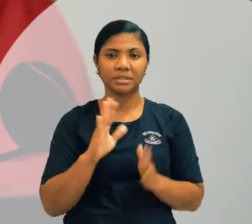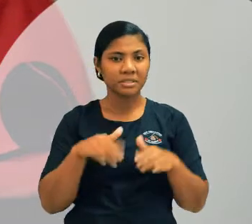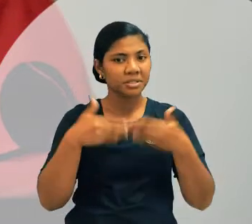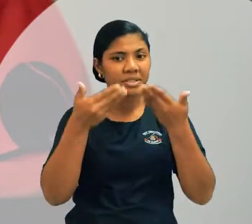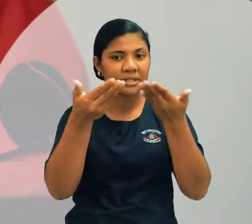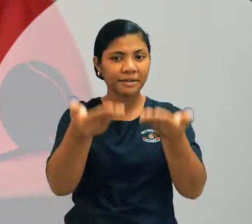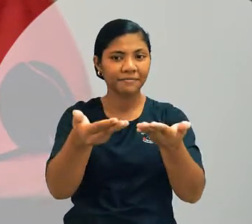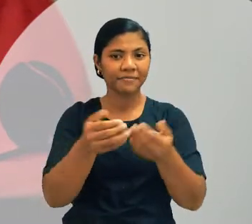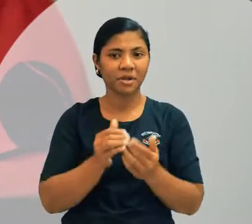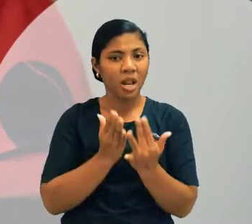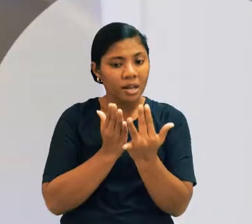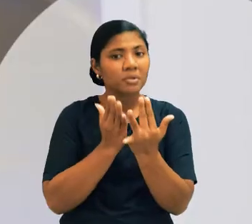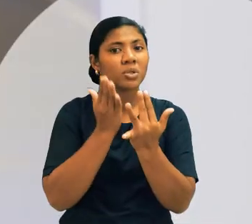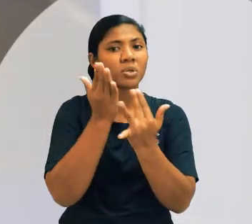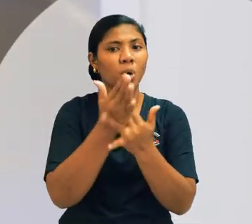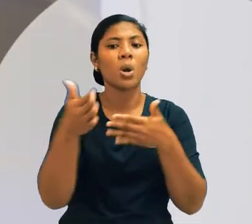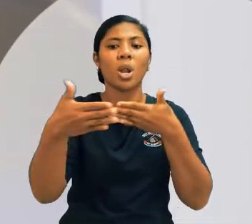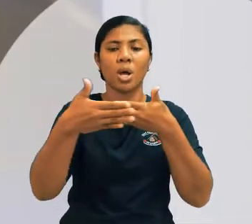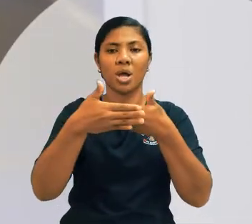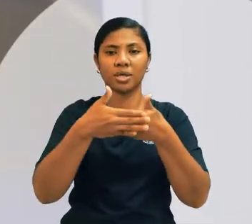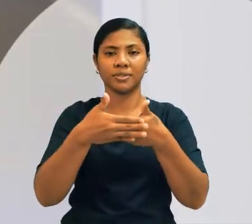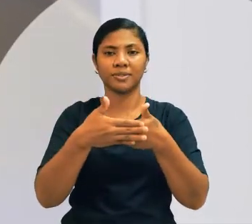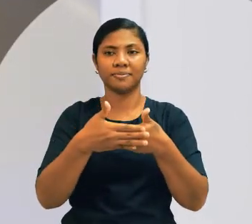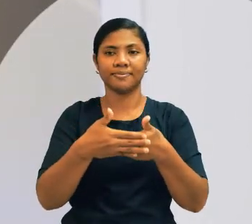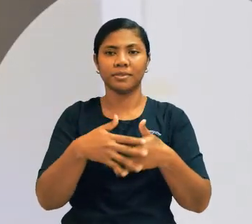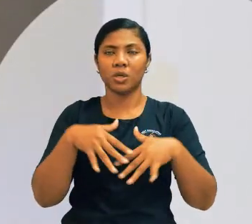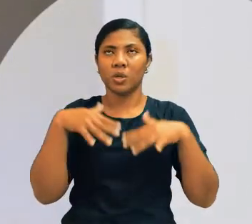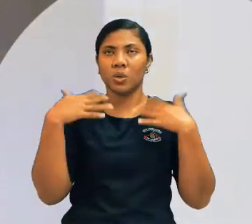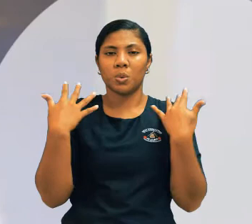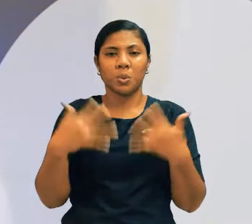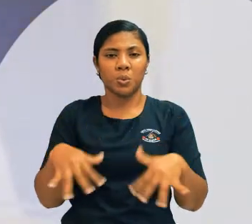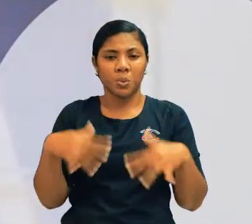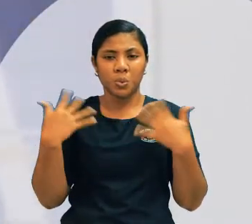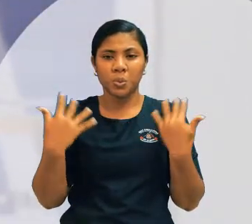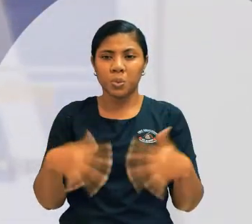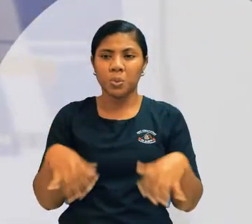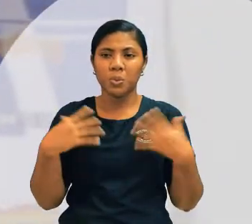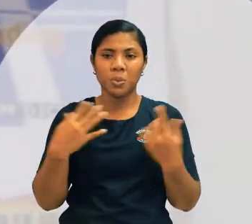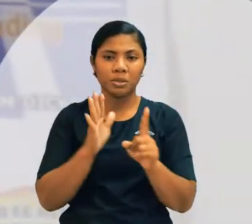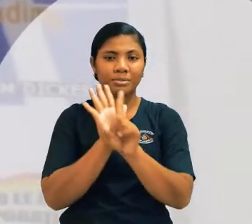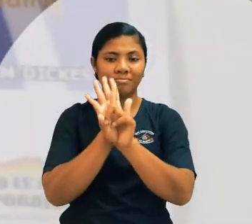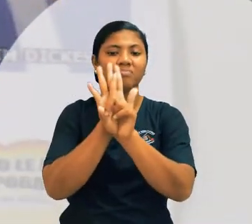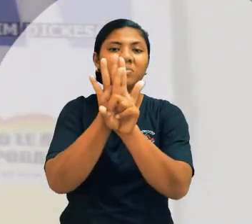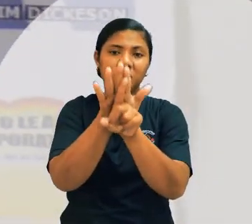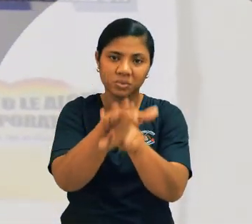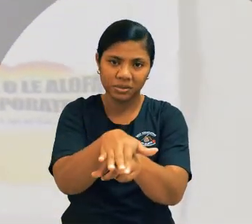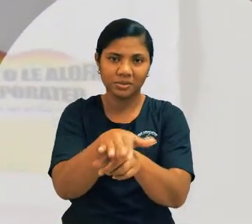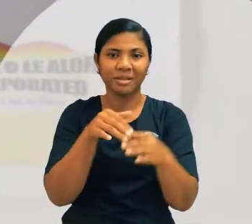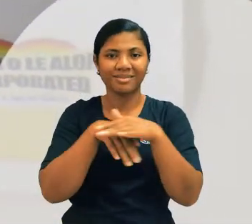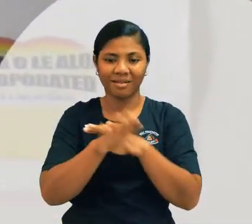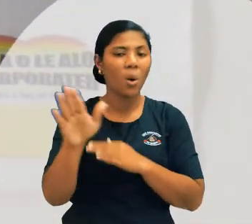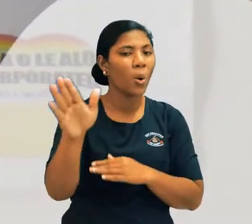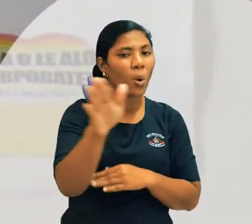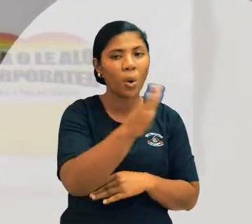were employed in hotels and restaurants. Some of our members were relying on selling